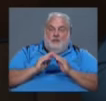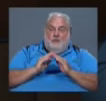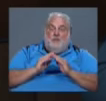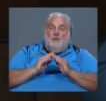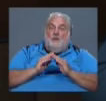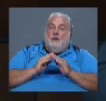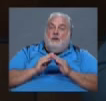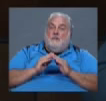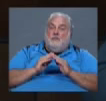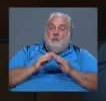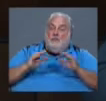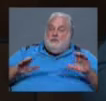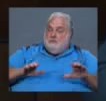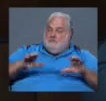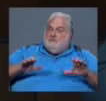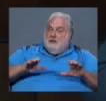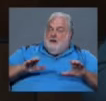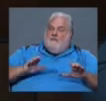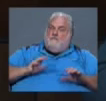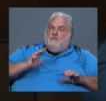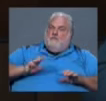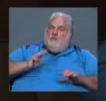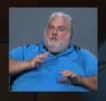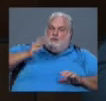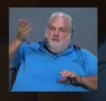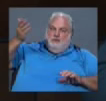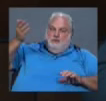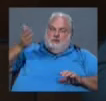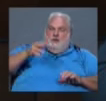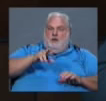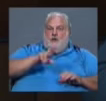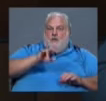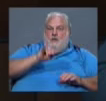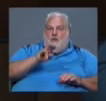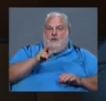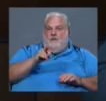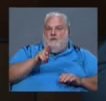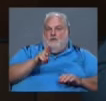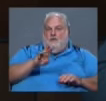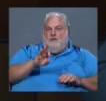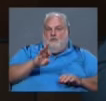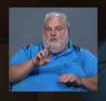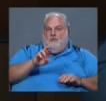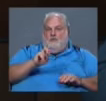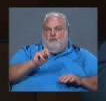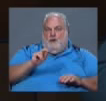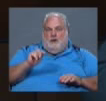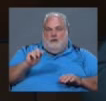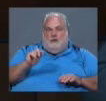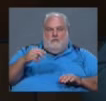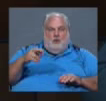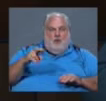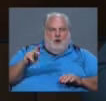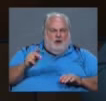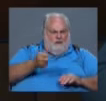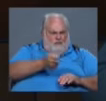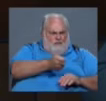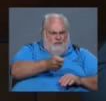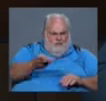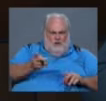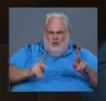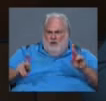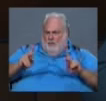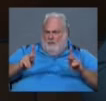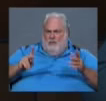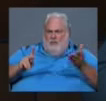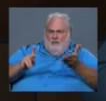down in Riverfront Park. I think a couple of you might have been there. I think Dean, you might have been there for that. Thank